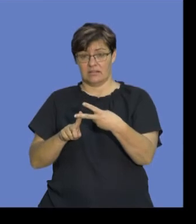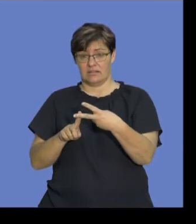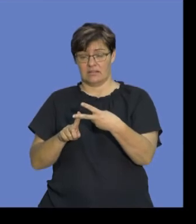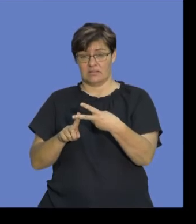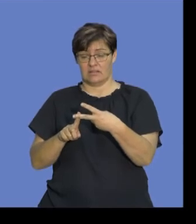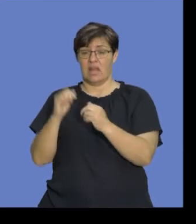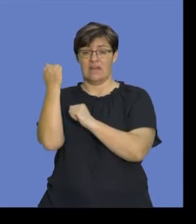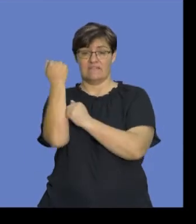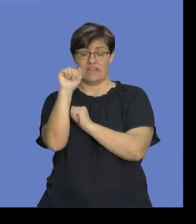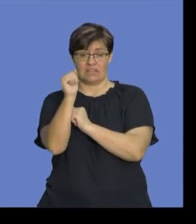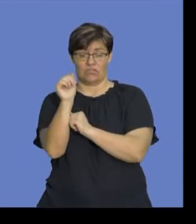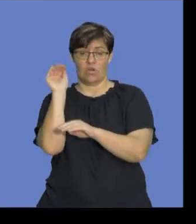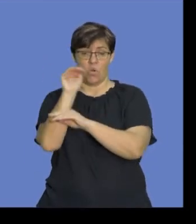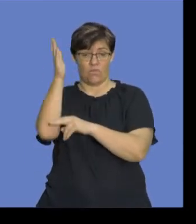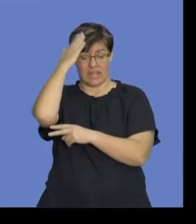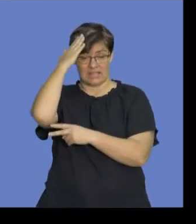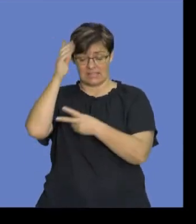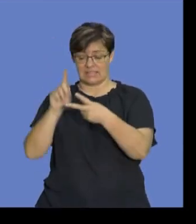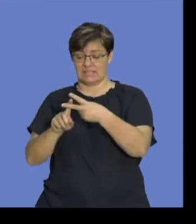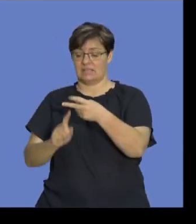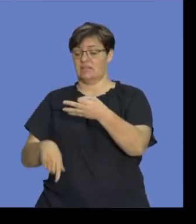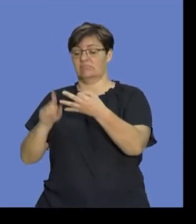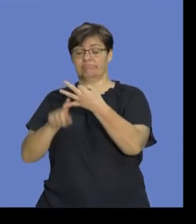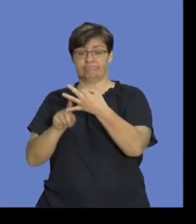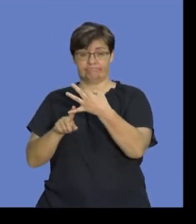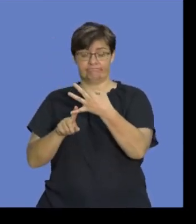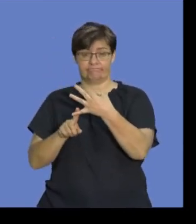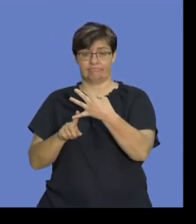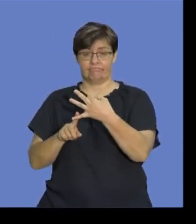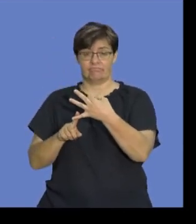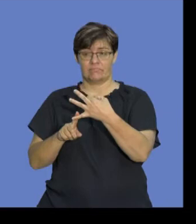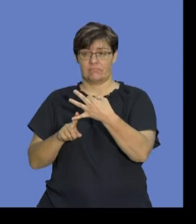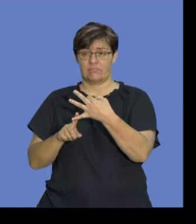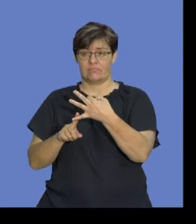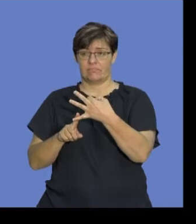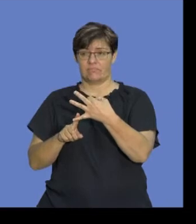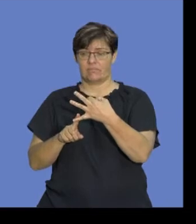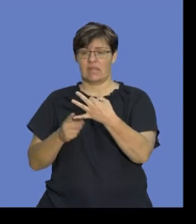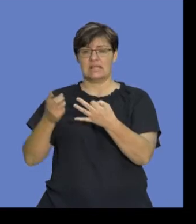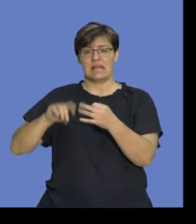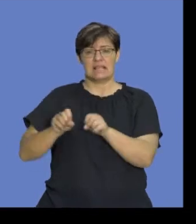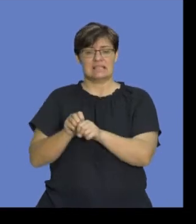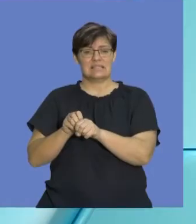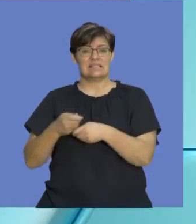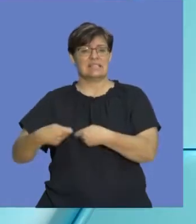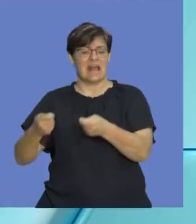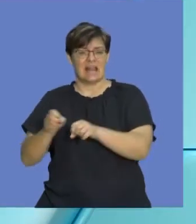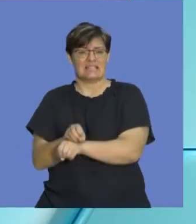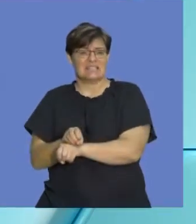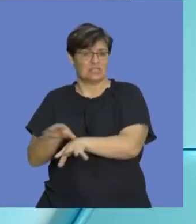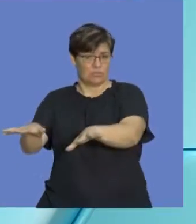factory overheads. It will go to selling and distribution. So in other words, you're going